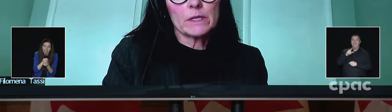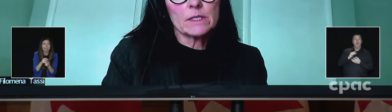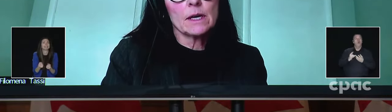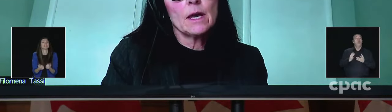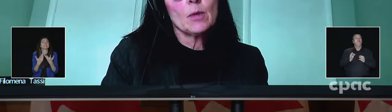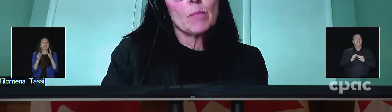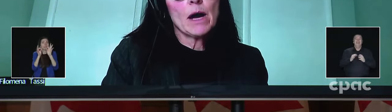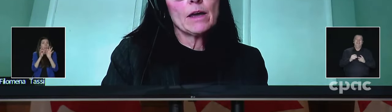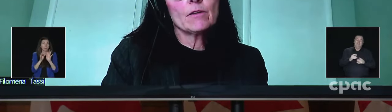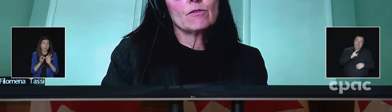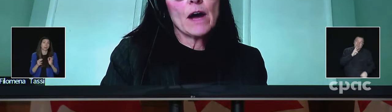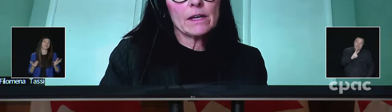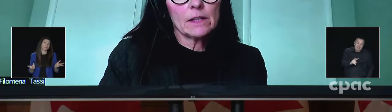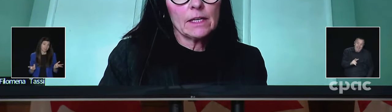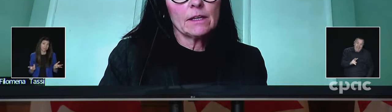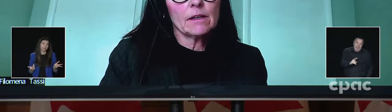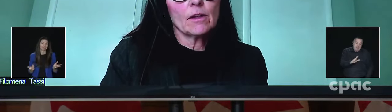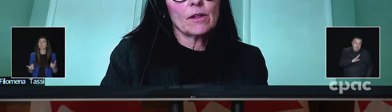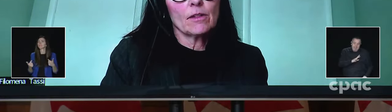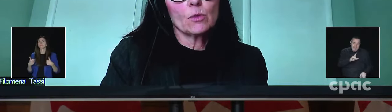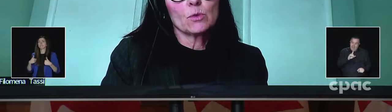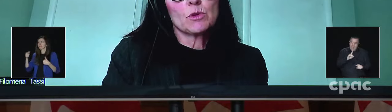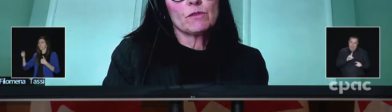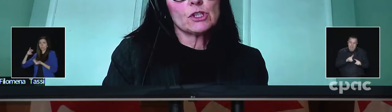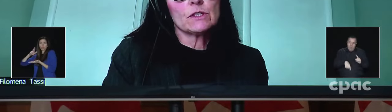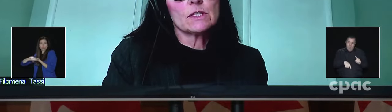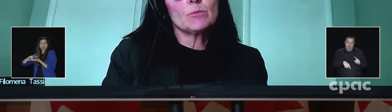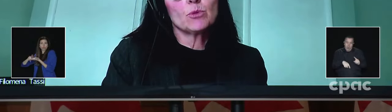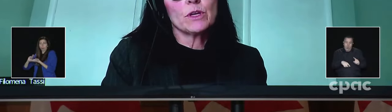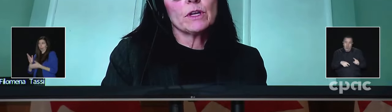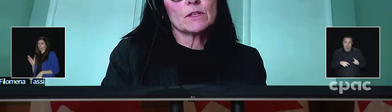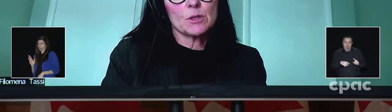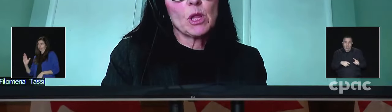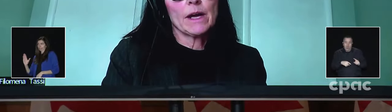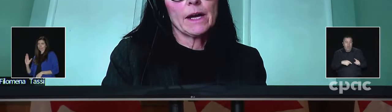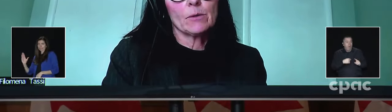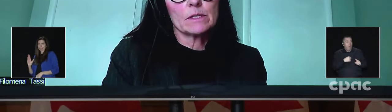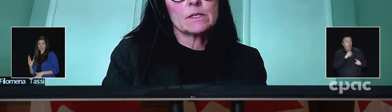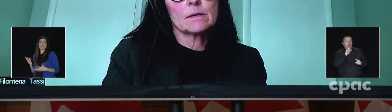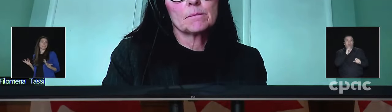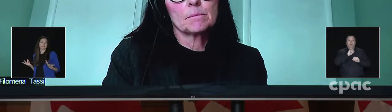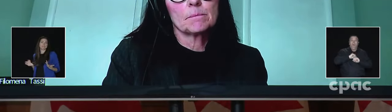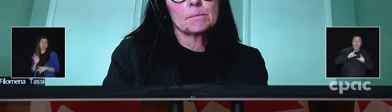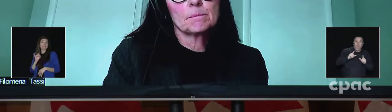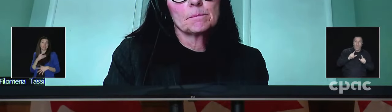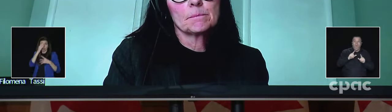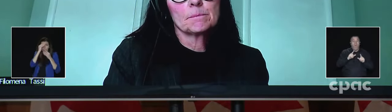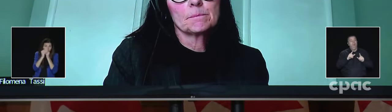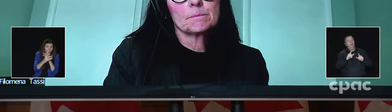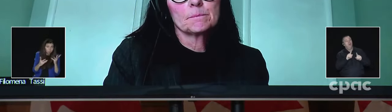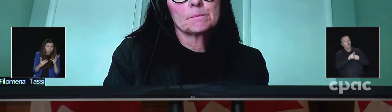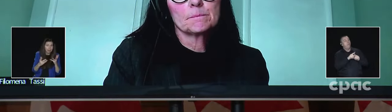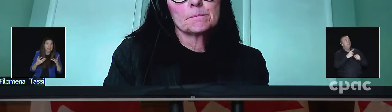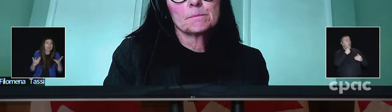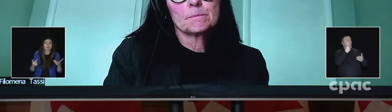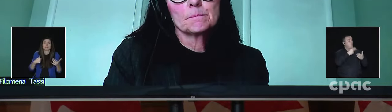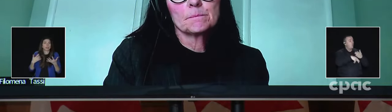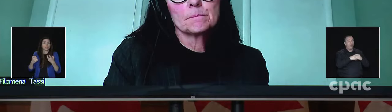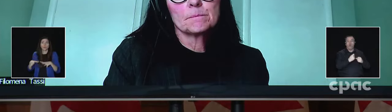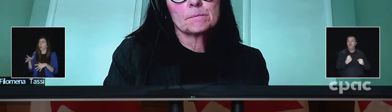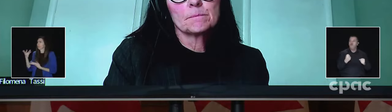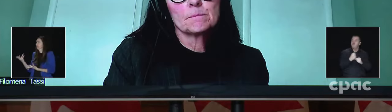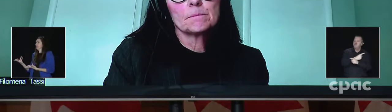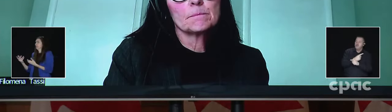at risk by violating those provisions and putting the supply at risk. Okay, we are going